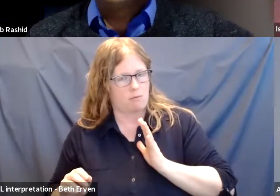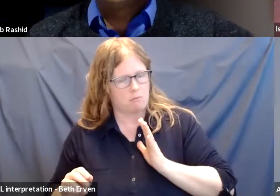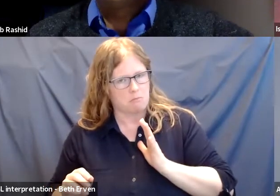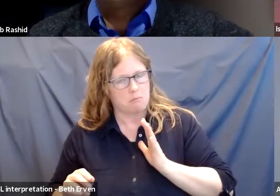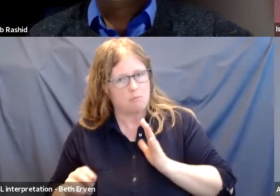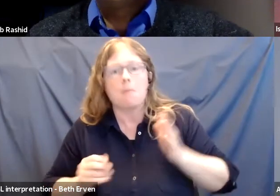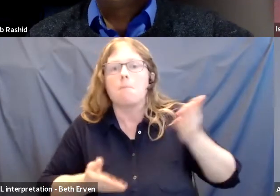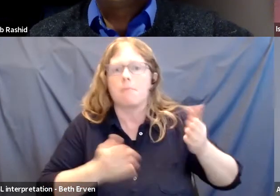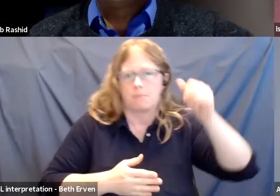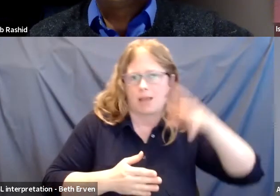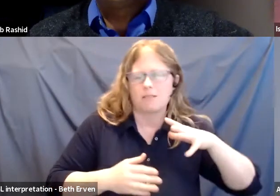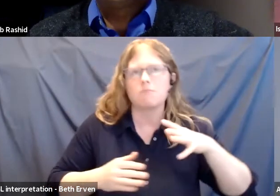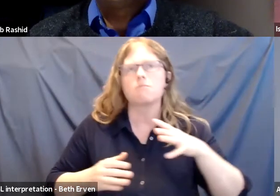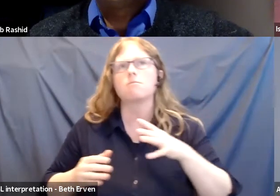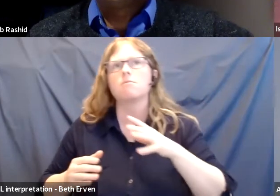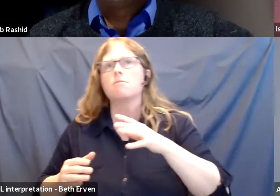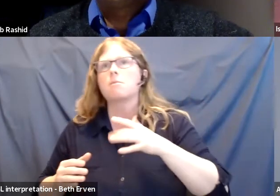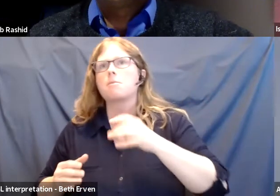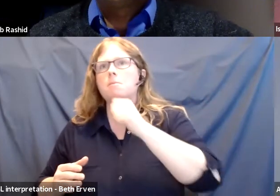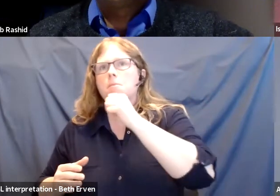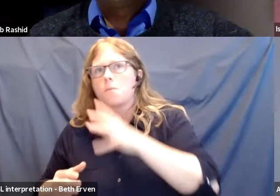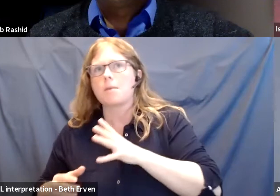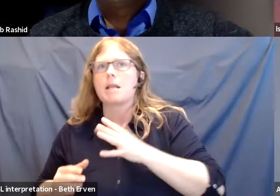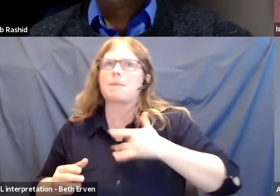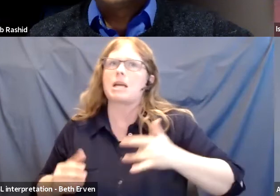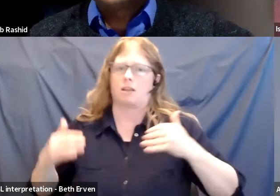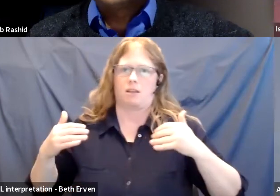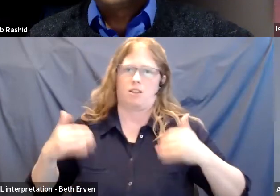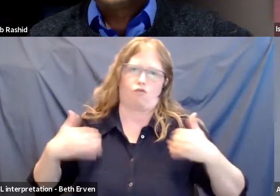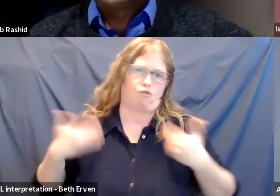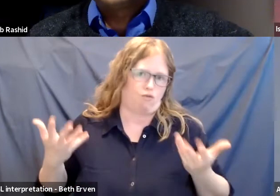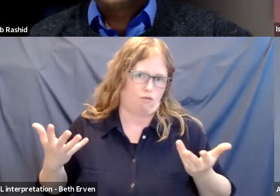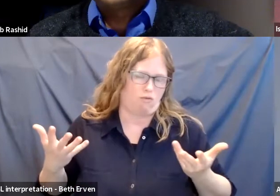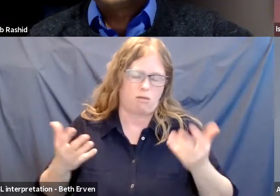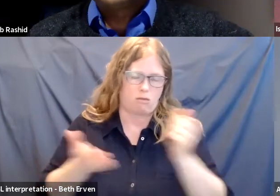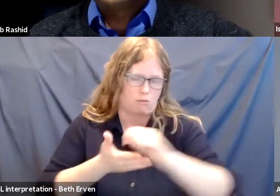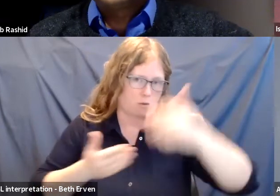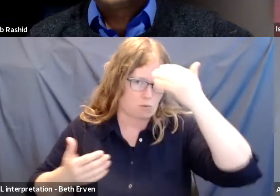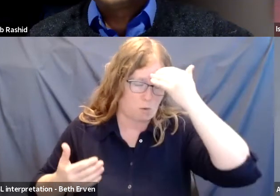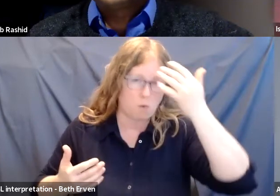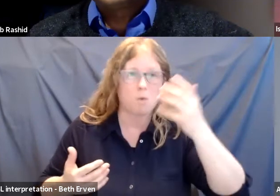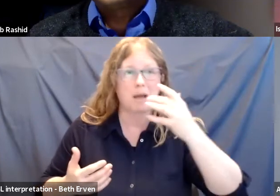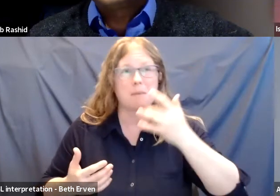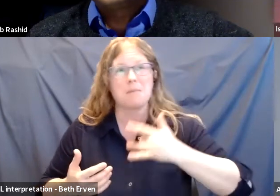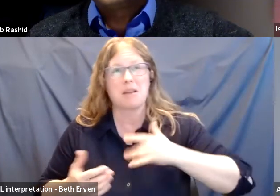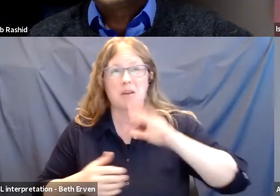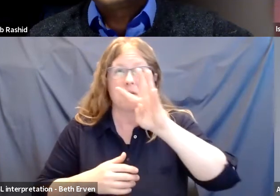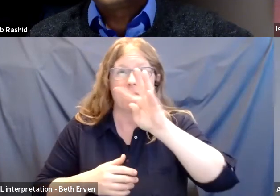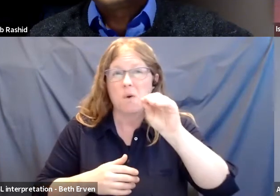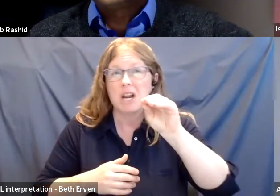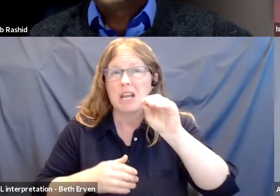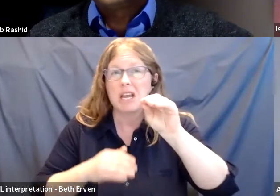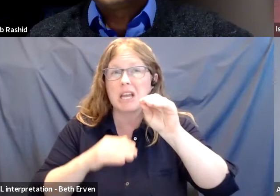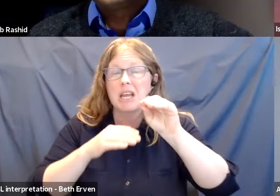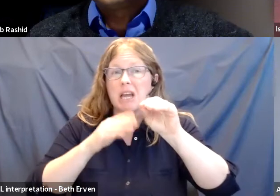exclusively on the younger end of the spectrum. That's basically what we know. They set a cutoff of 40. I think that's very reasonable,